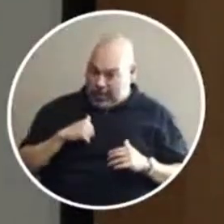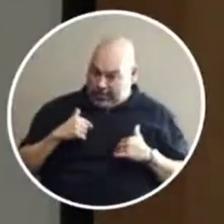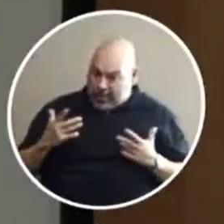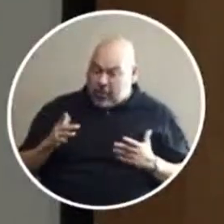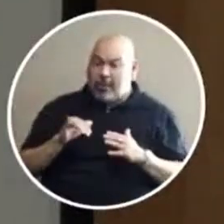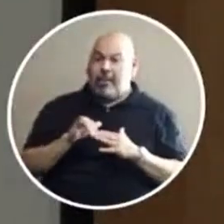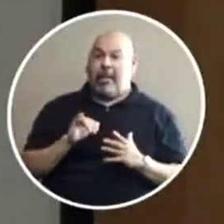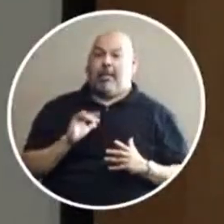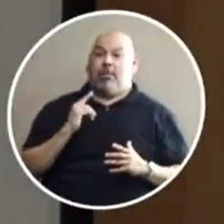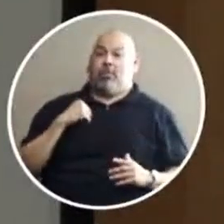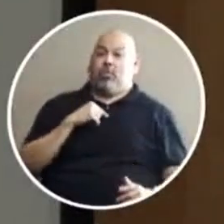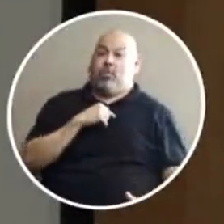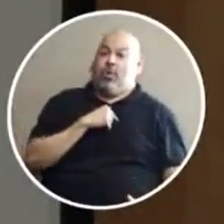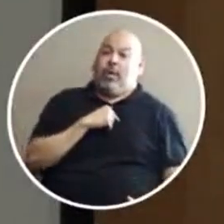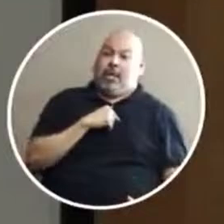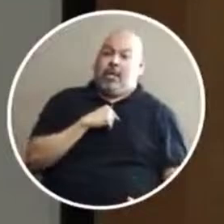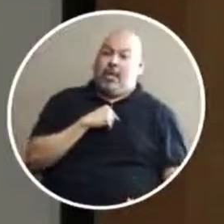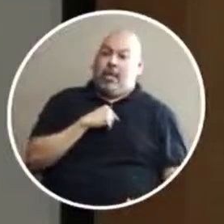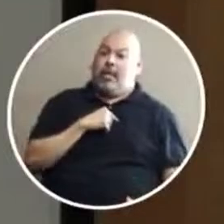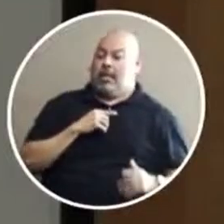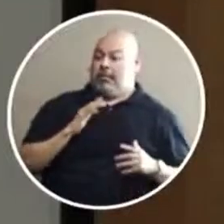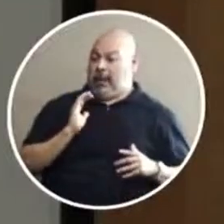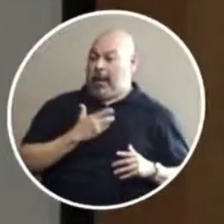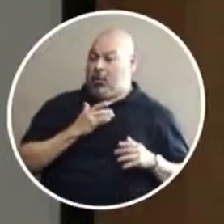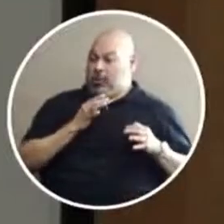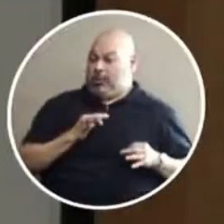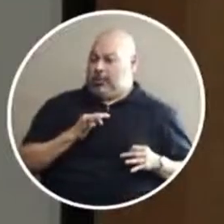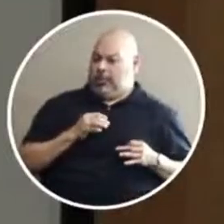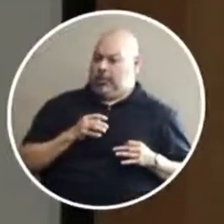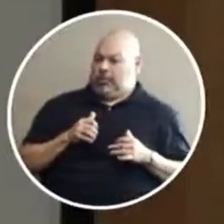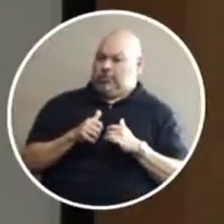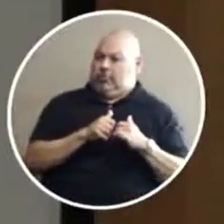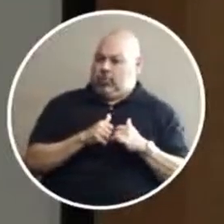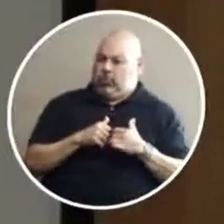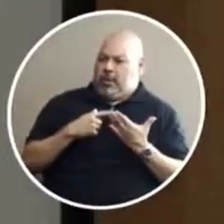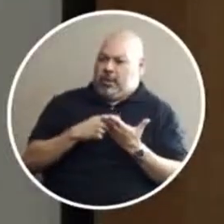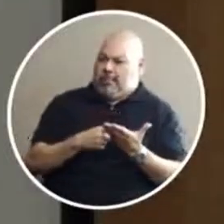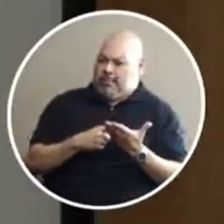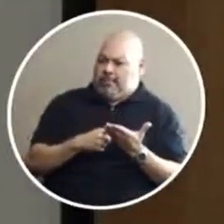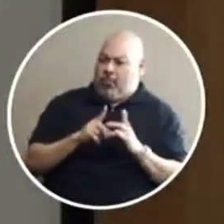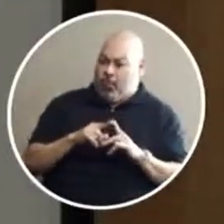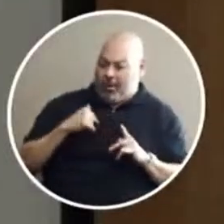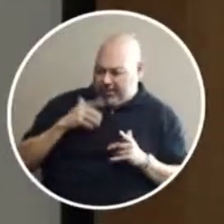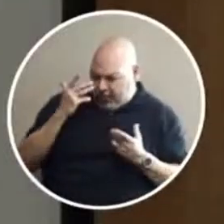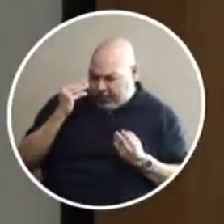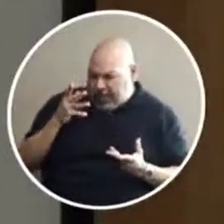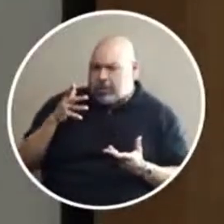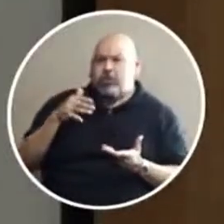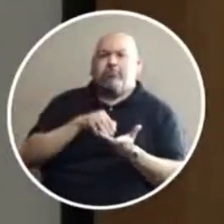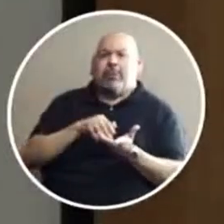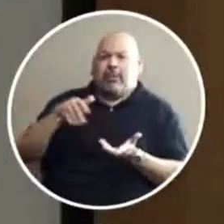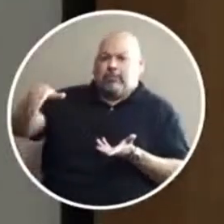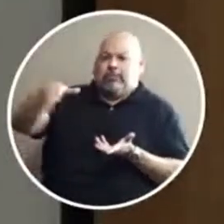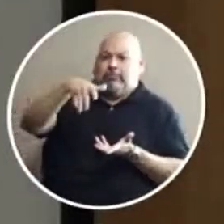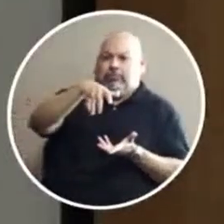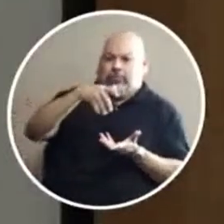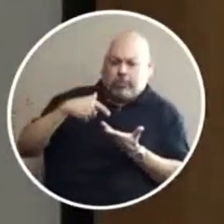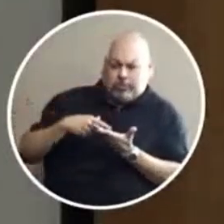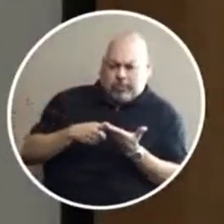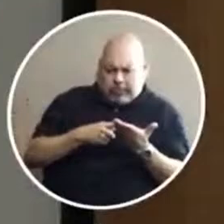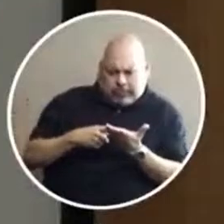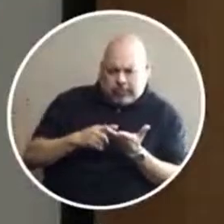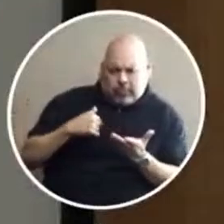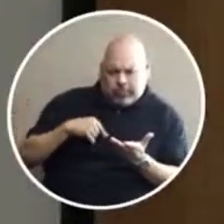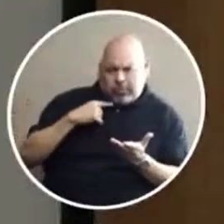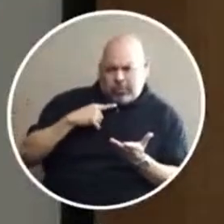locally is that we take the decisions together based on the available data that we have, and we've always shown